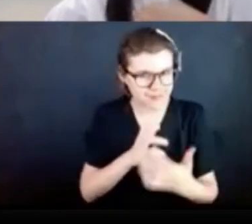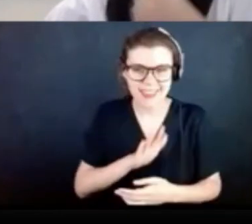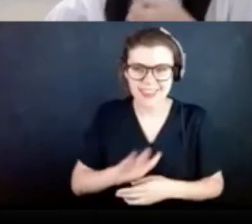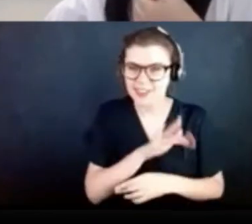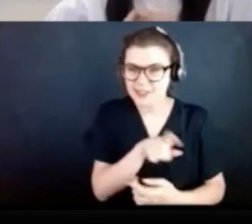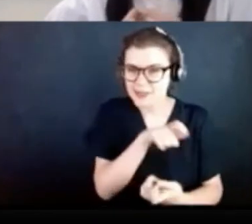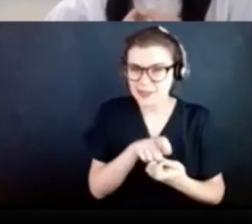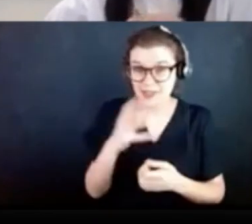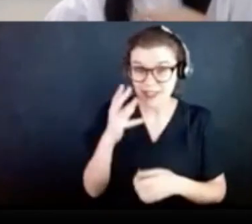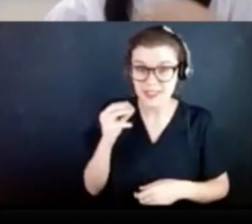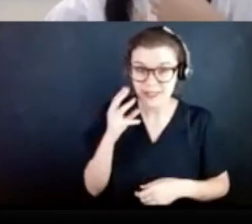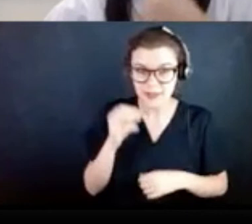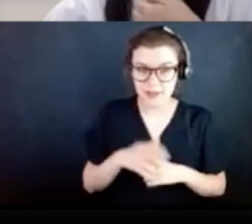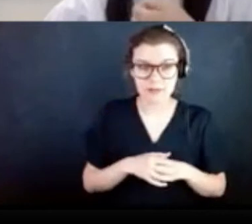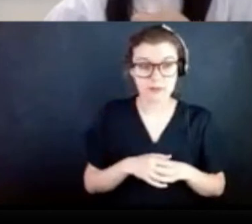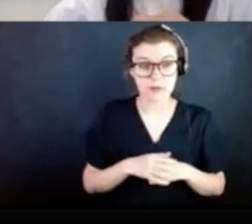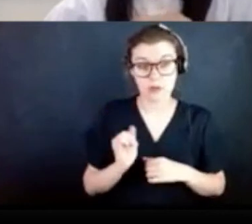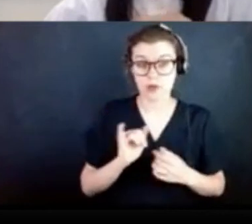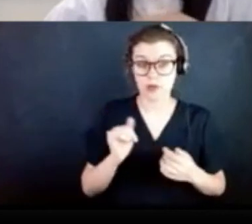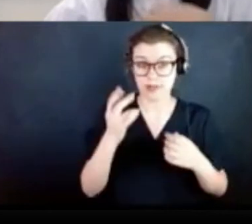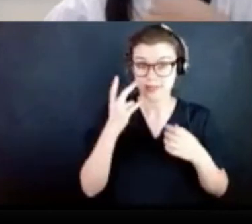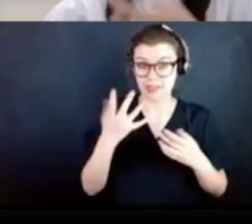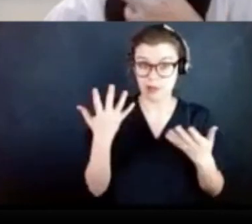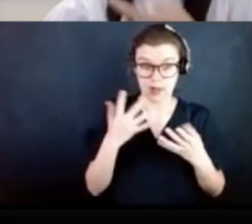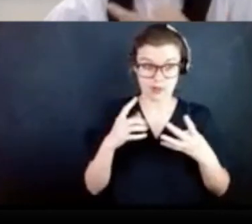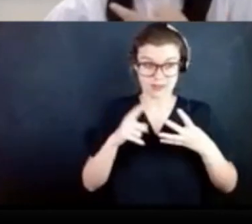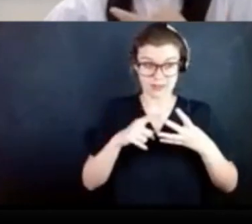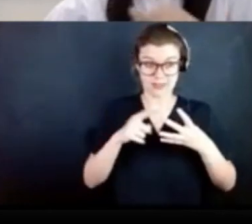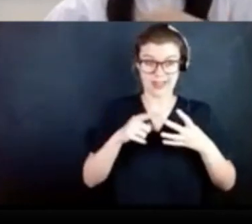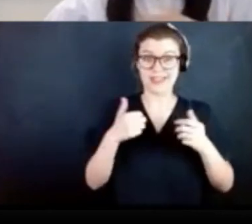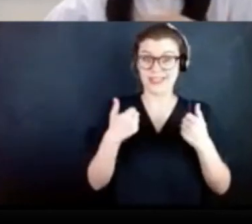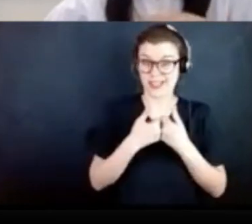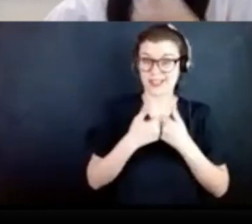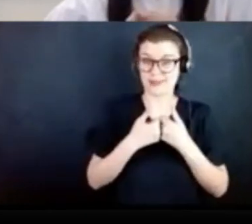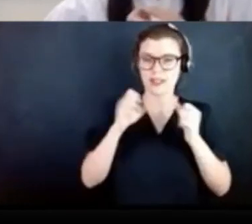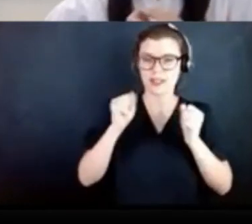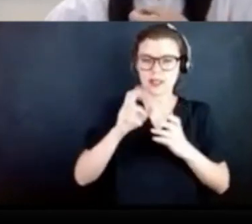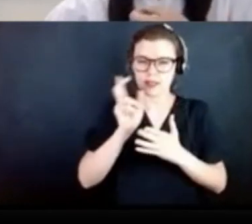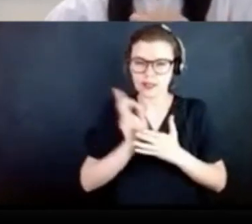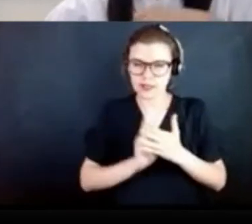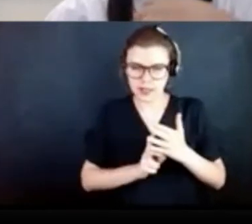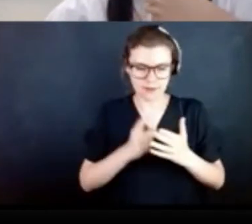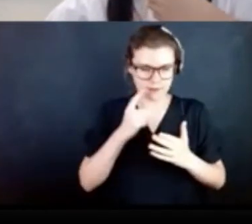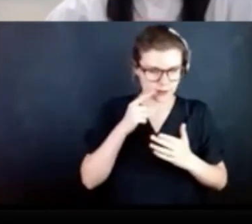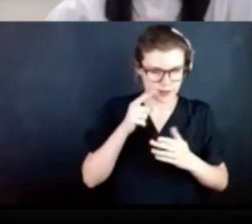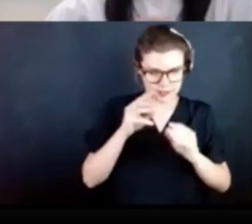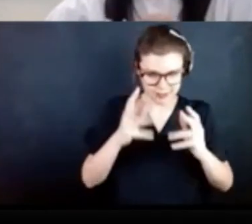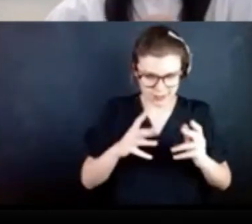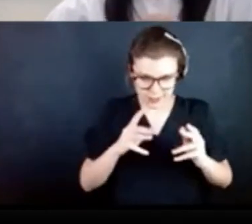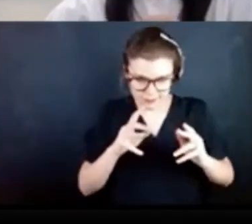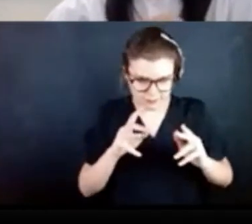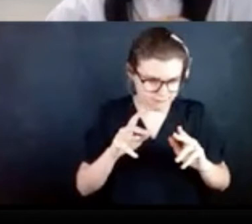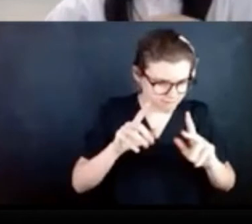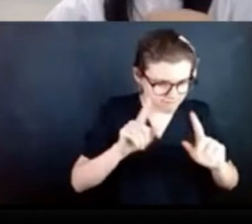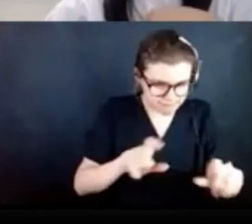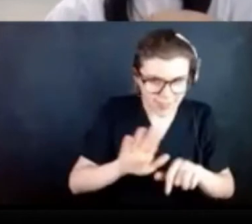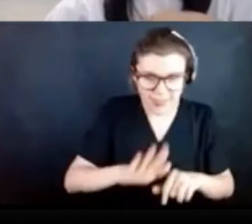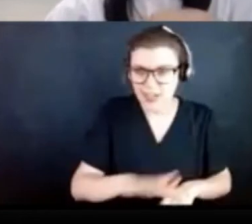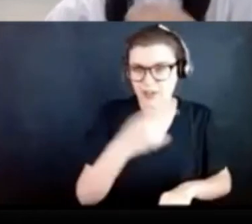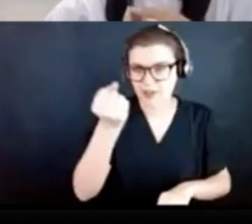that serious games can be designed for computational assessment using machine learning. And another review